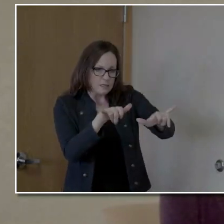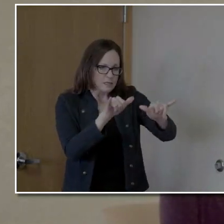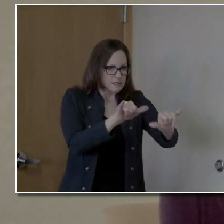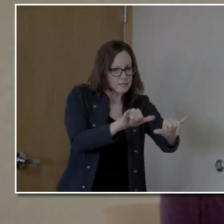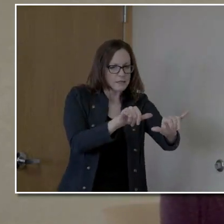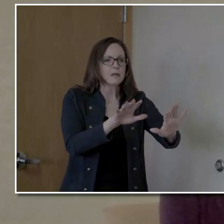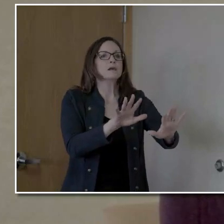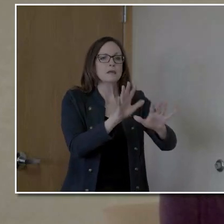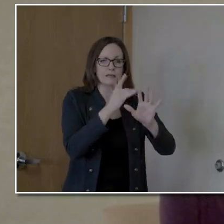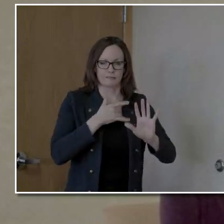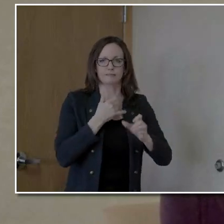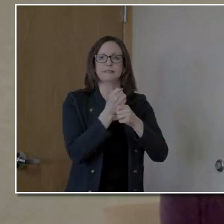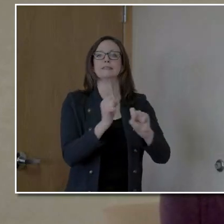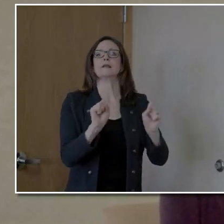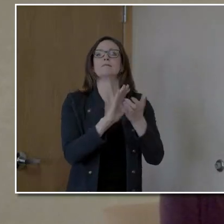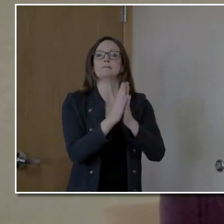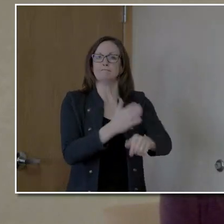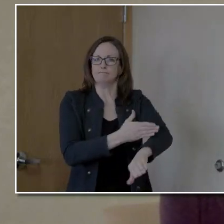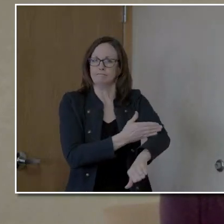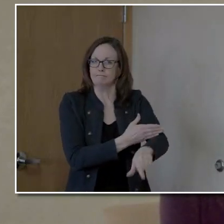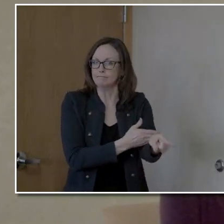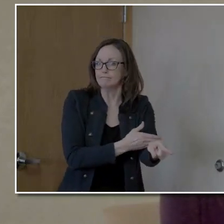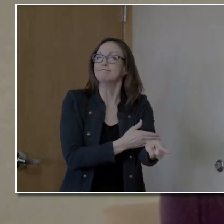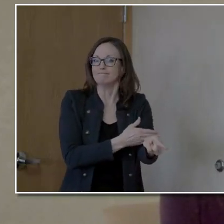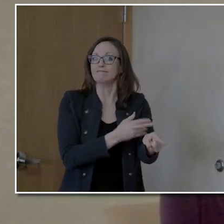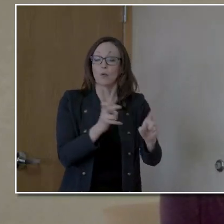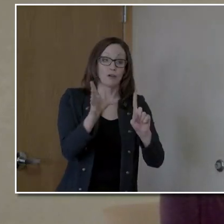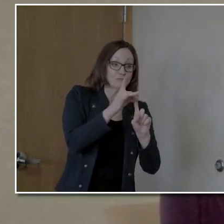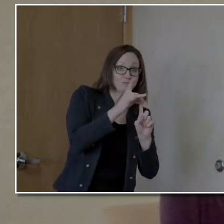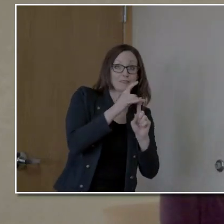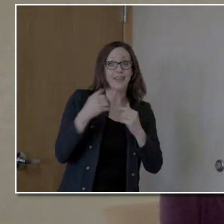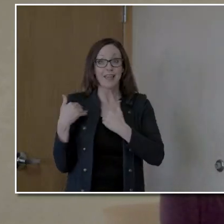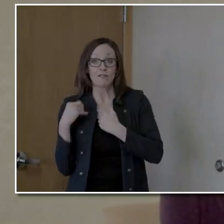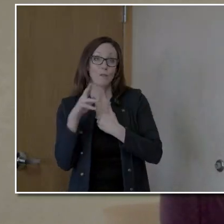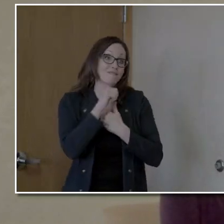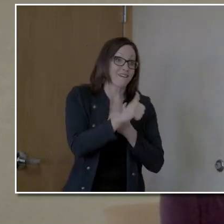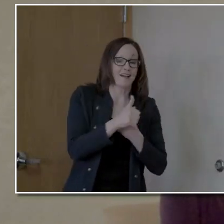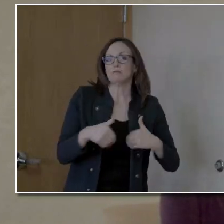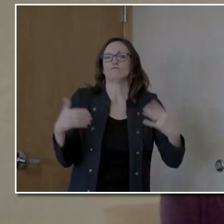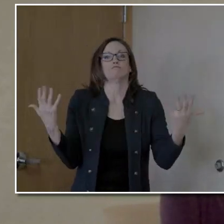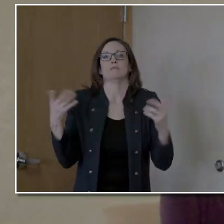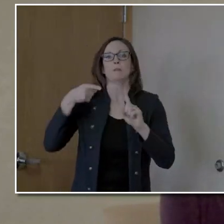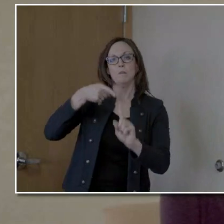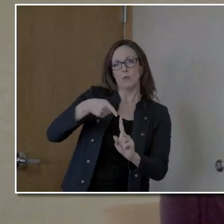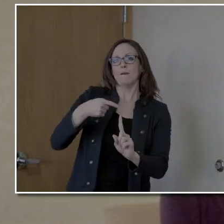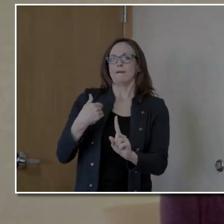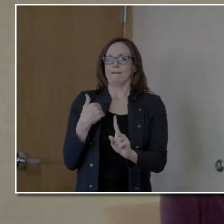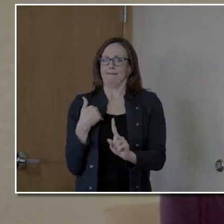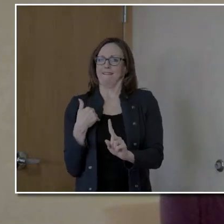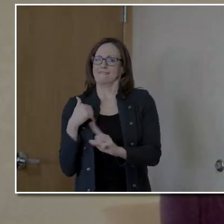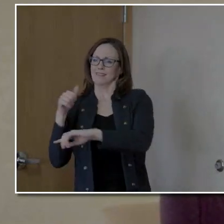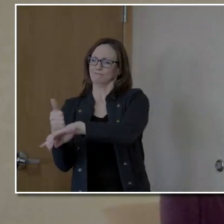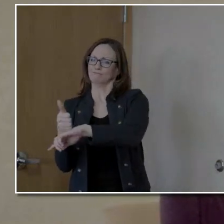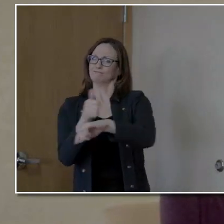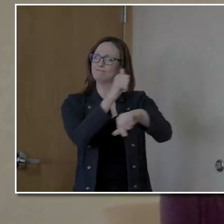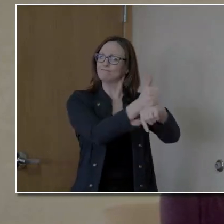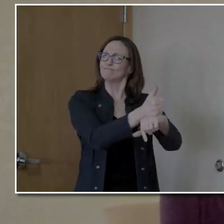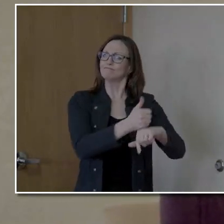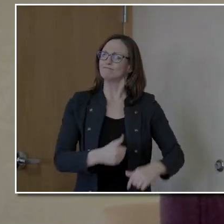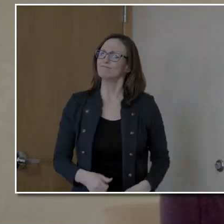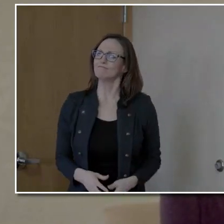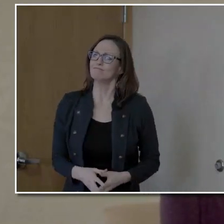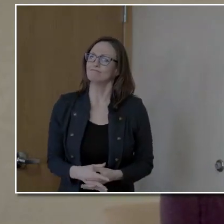Hello, General. My question is in regards to the 700 Wisconsin National Guard troops that are serving overseas in Afghanistan, Ukraine,